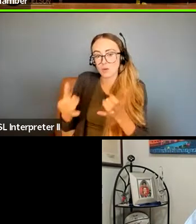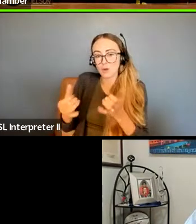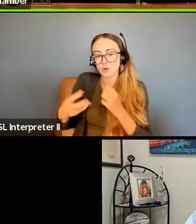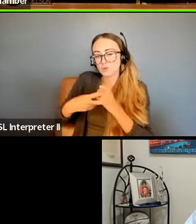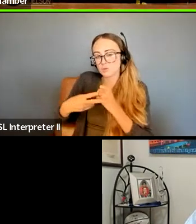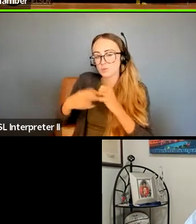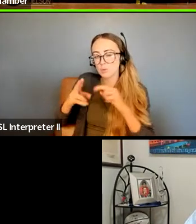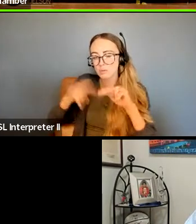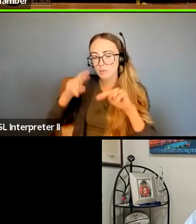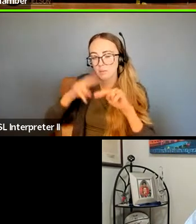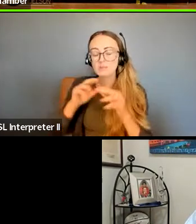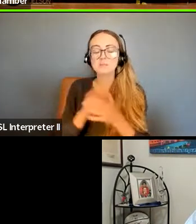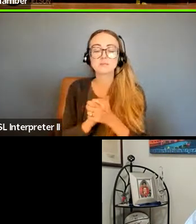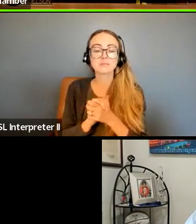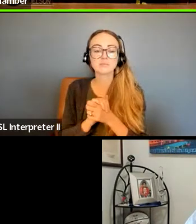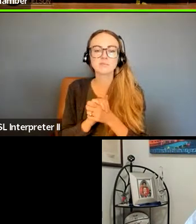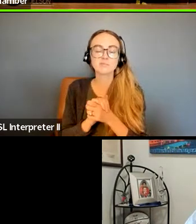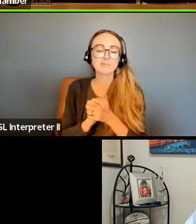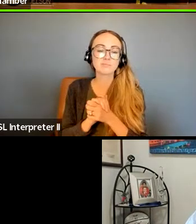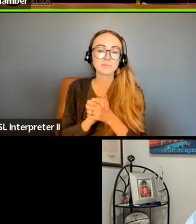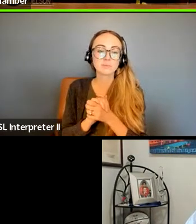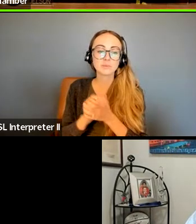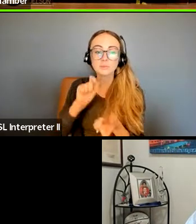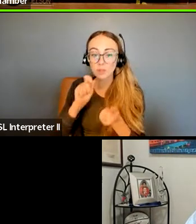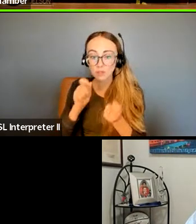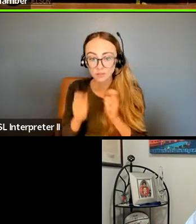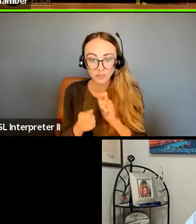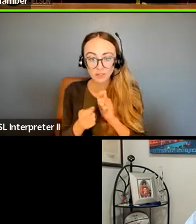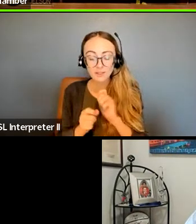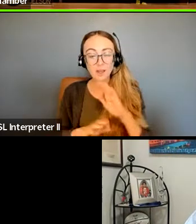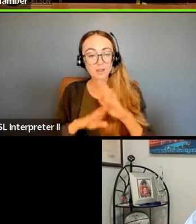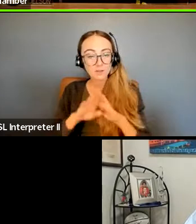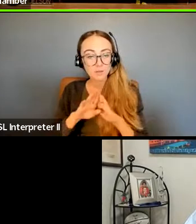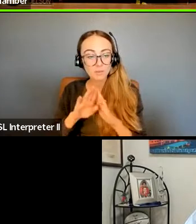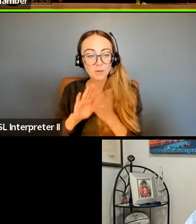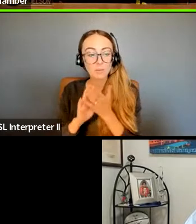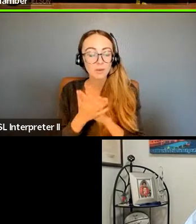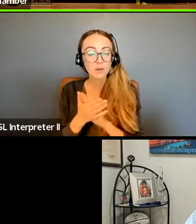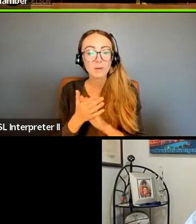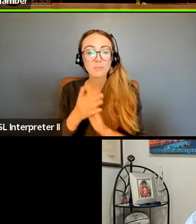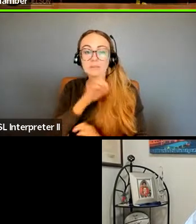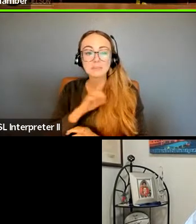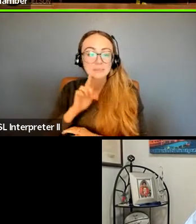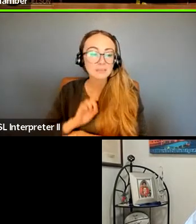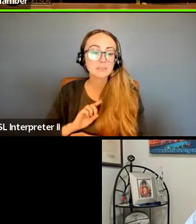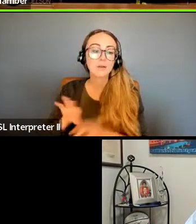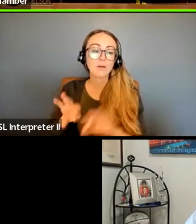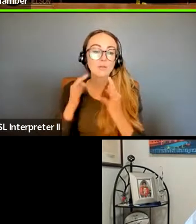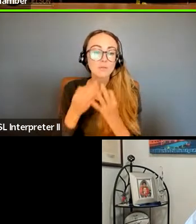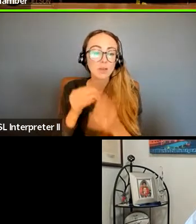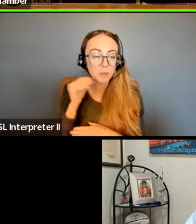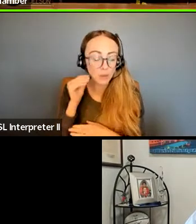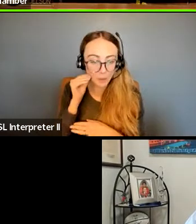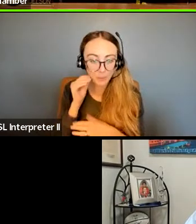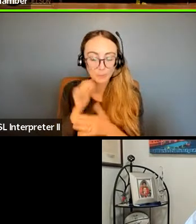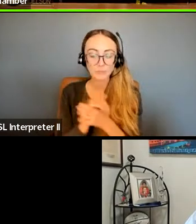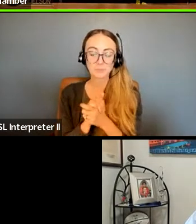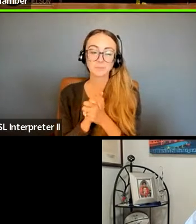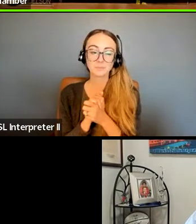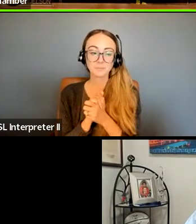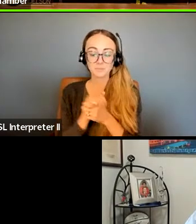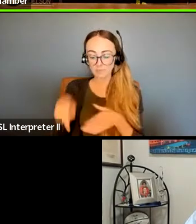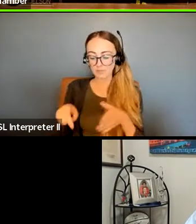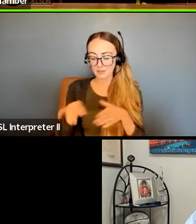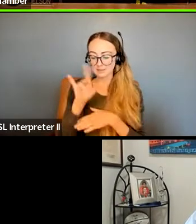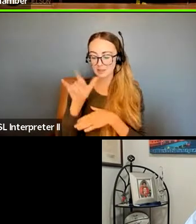building redeveloped into a single family home in the interior of square 3562. The alley